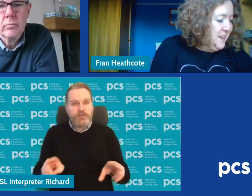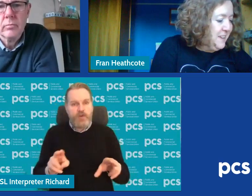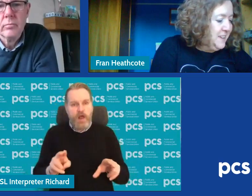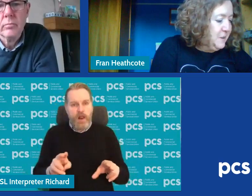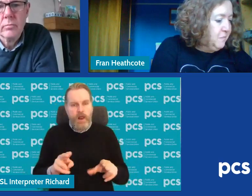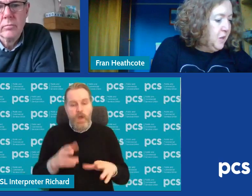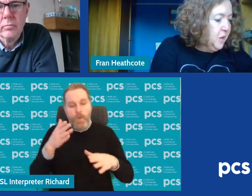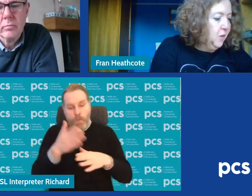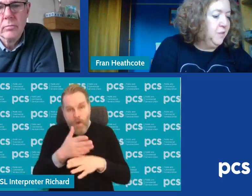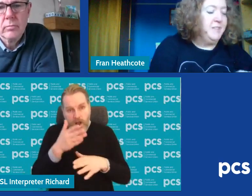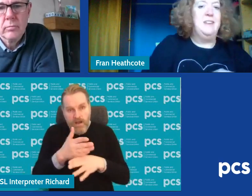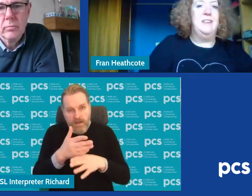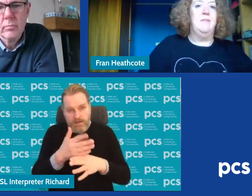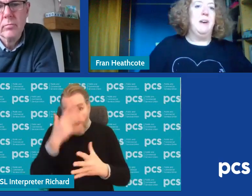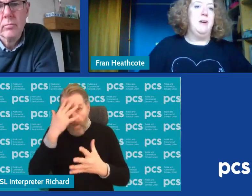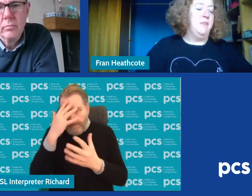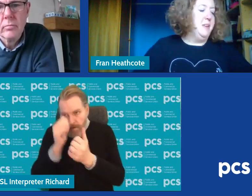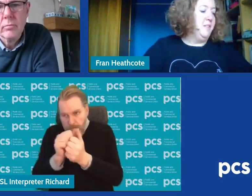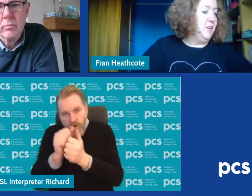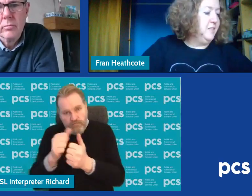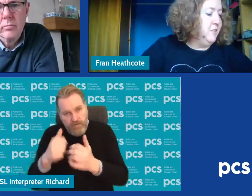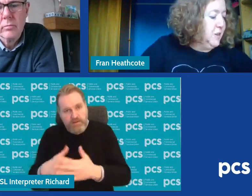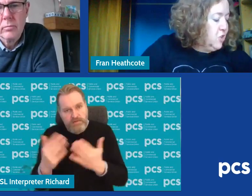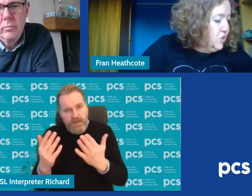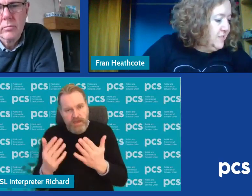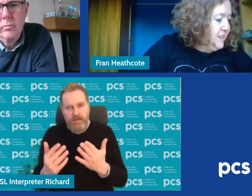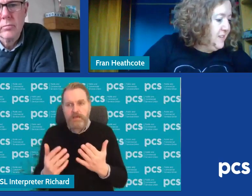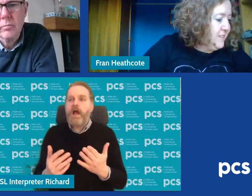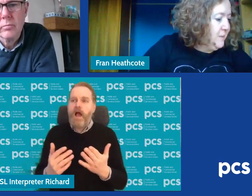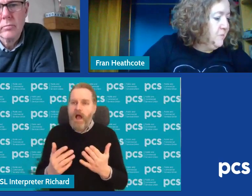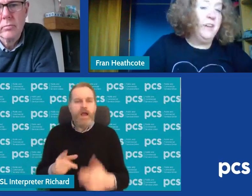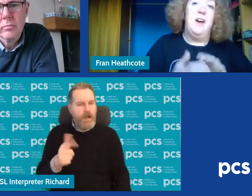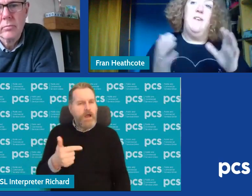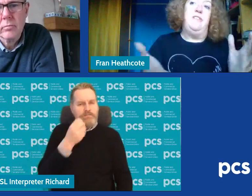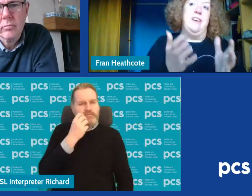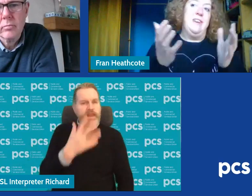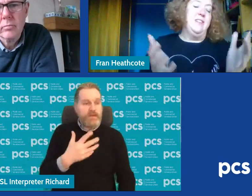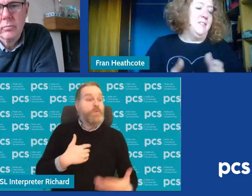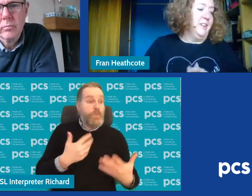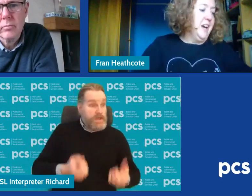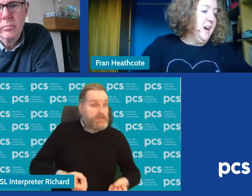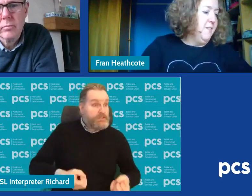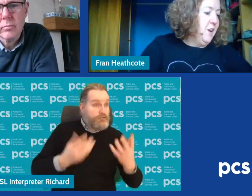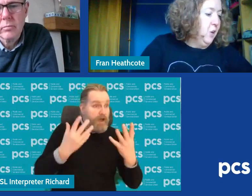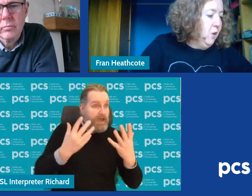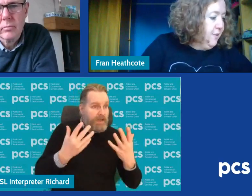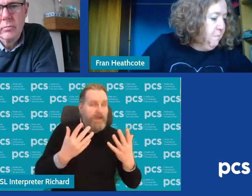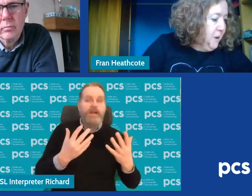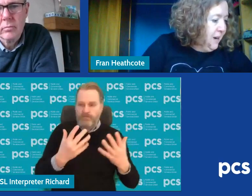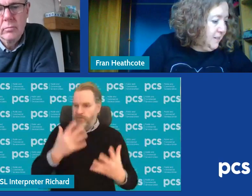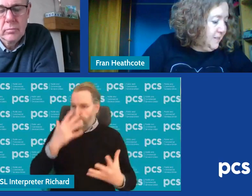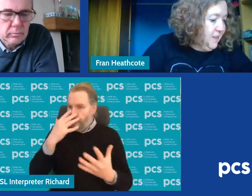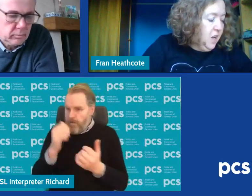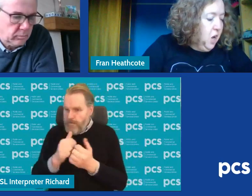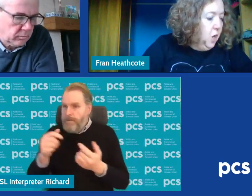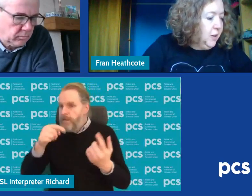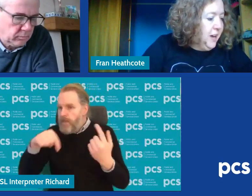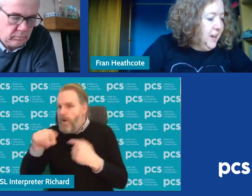then. And obviously that is a consideration, isn't it, in terms of a day that's going to have a lot of